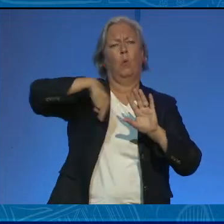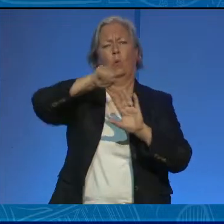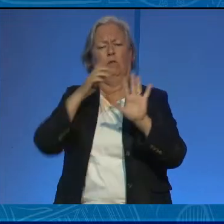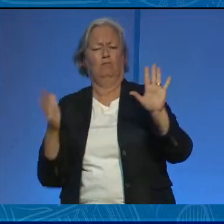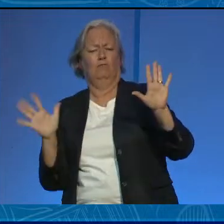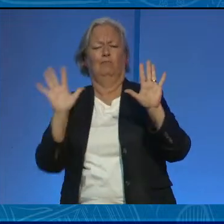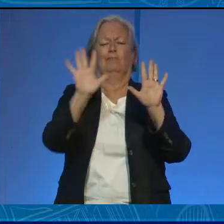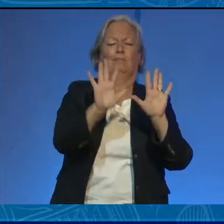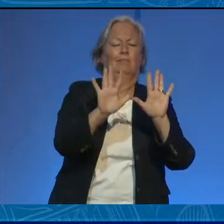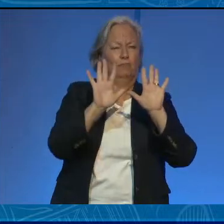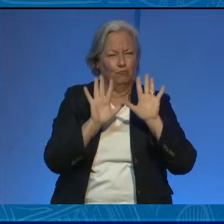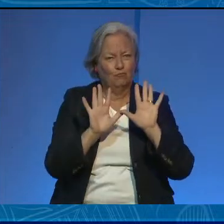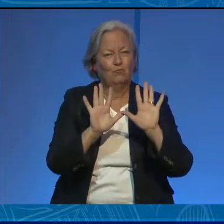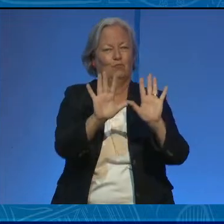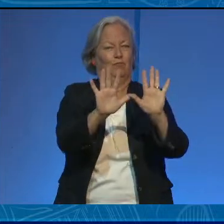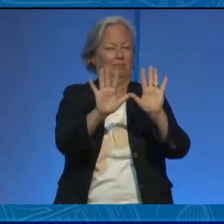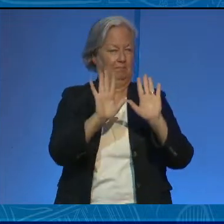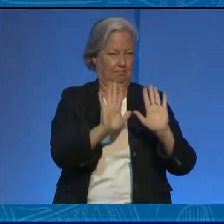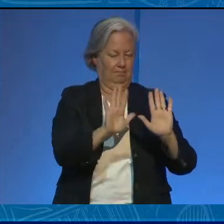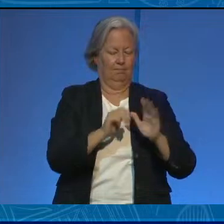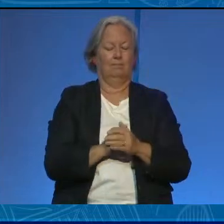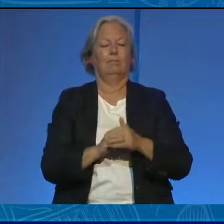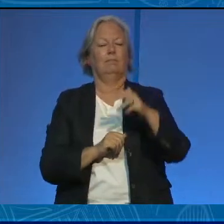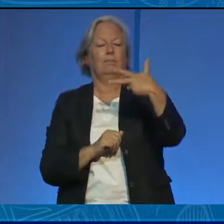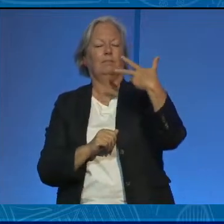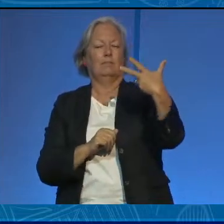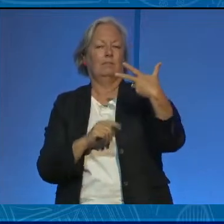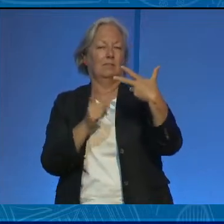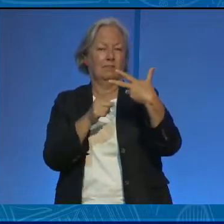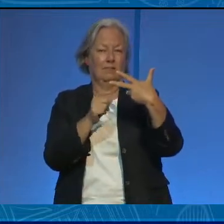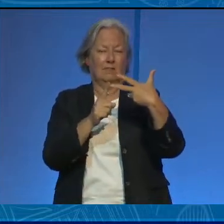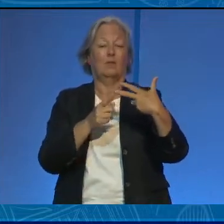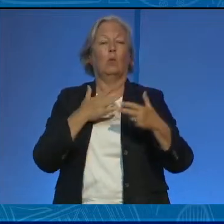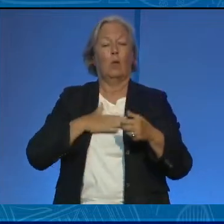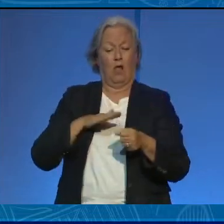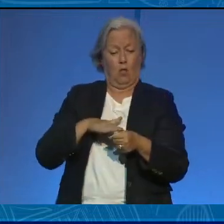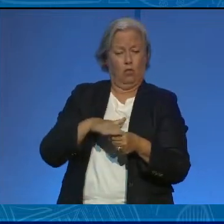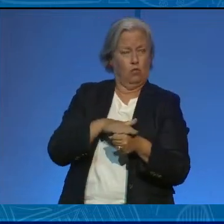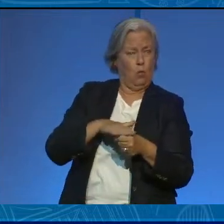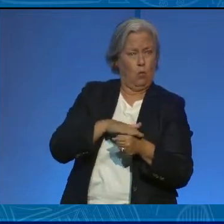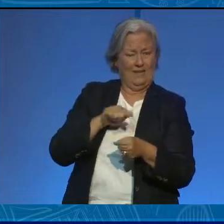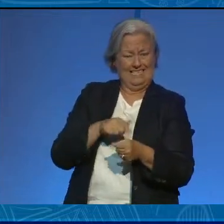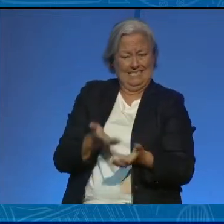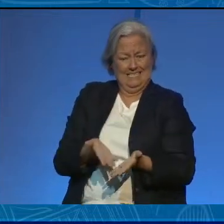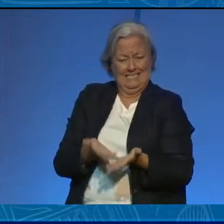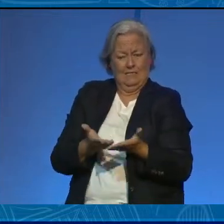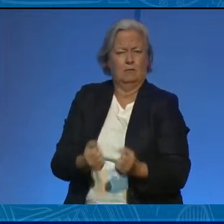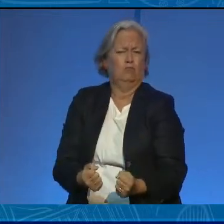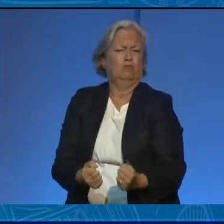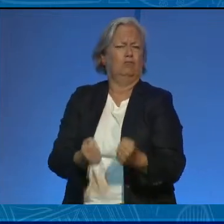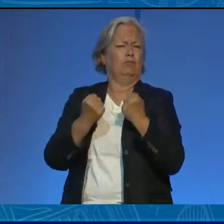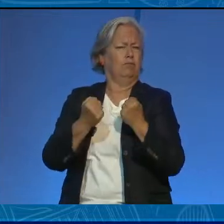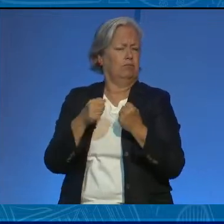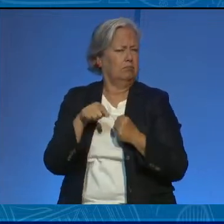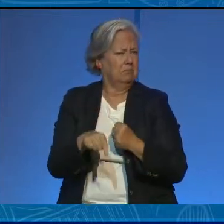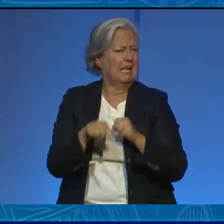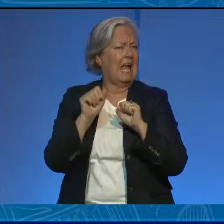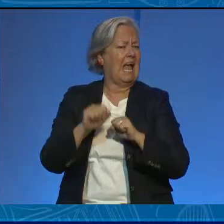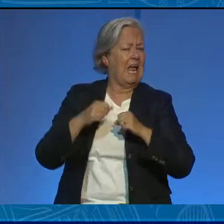governance. And thirdly, strengthening localization efforts and building resilience